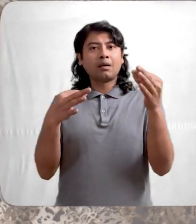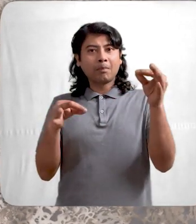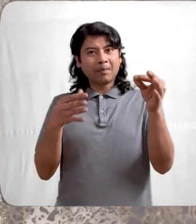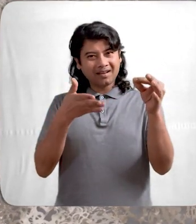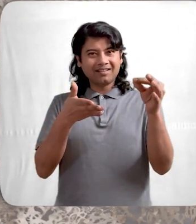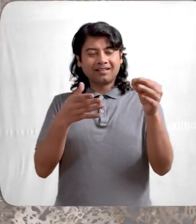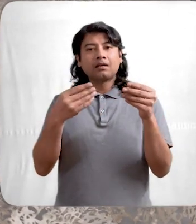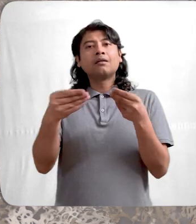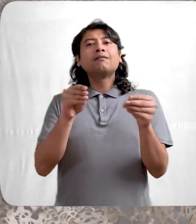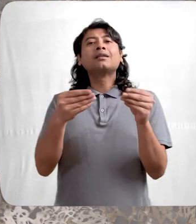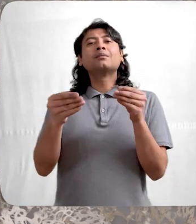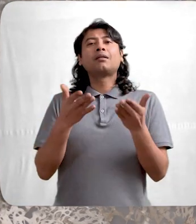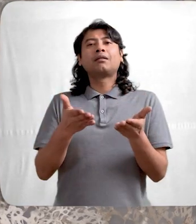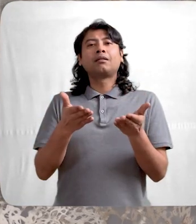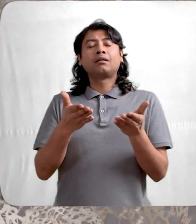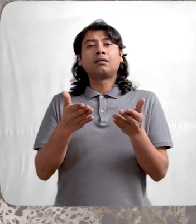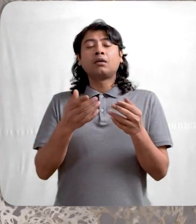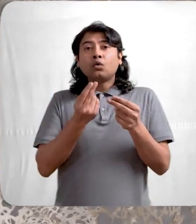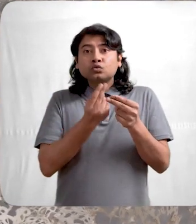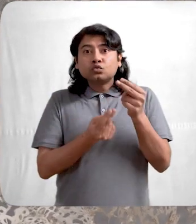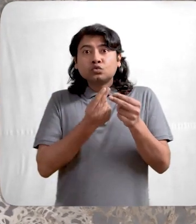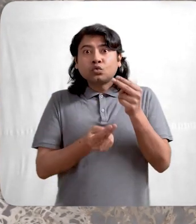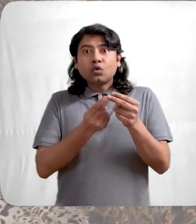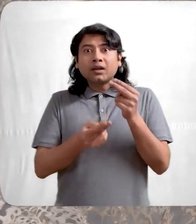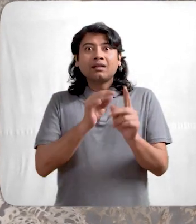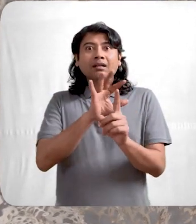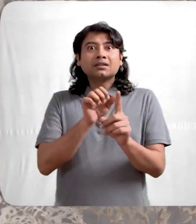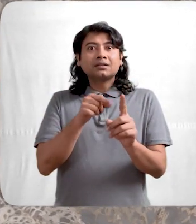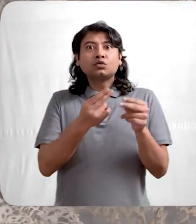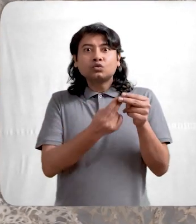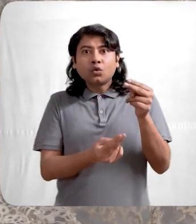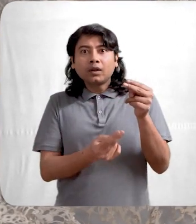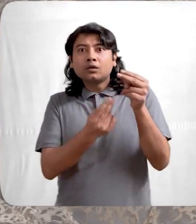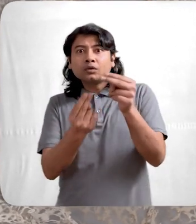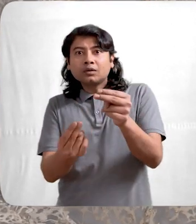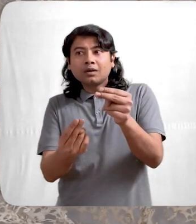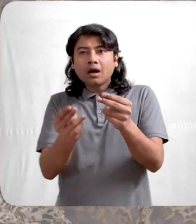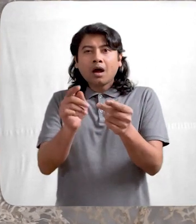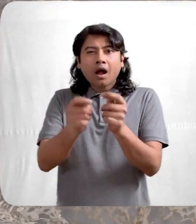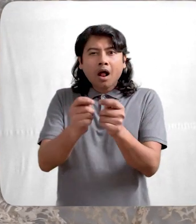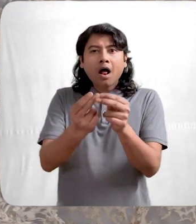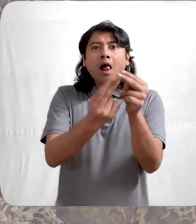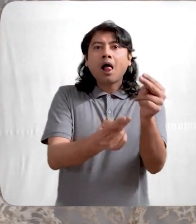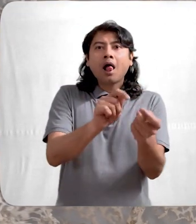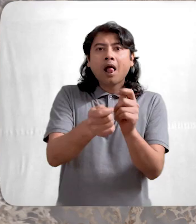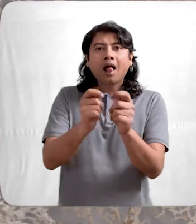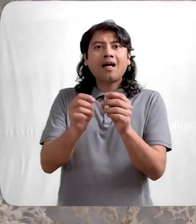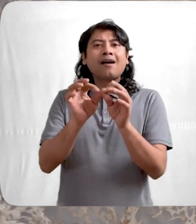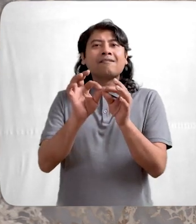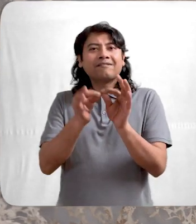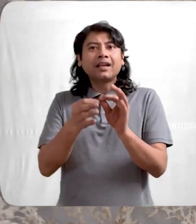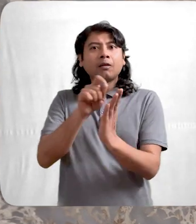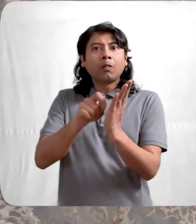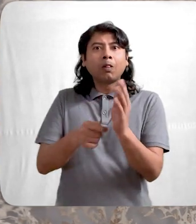of flexibility which paper itself also lends. Like a oral tradition, if you want to say. Like each time I tell the story, I can slightly alter